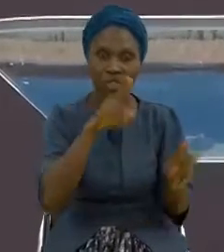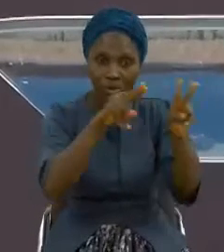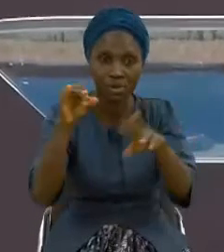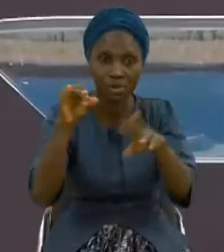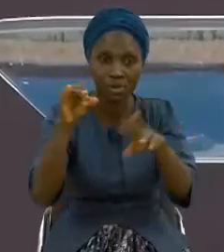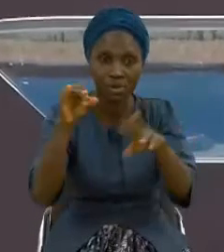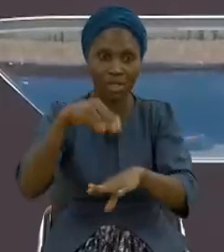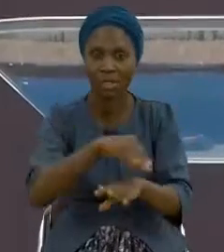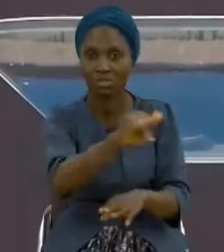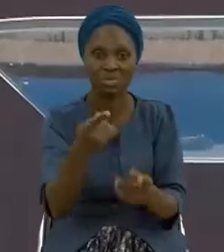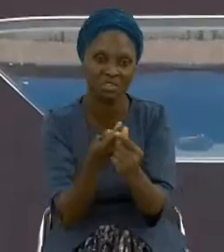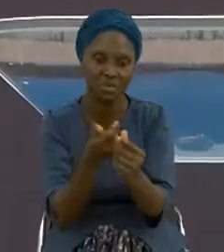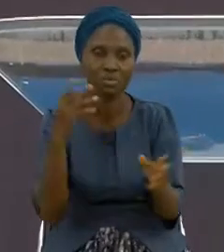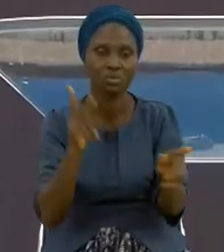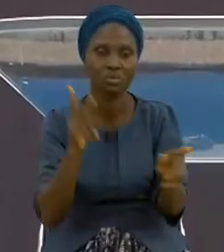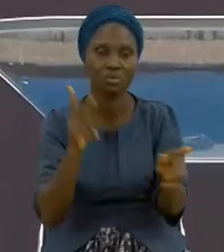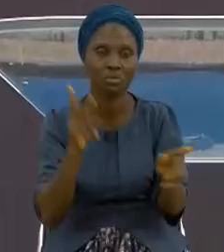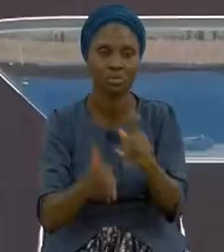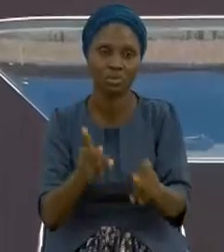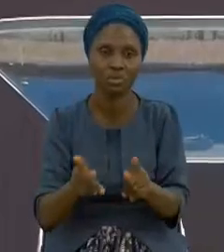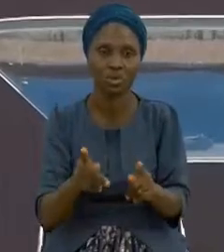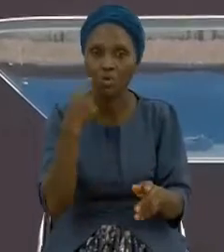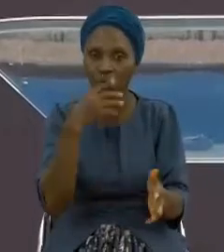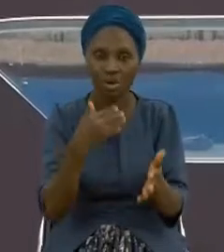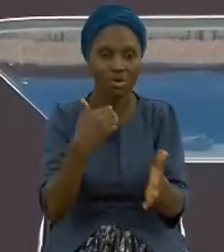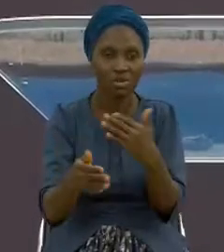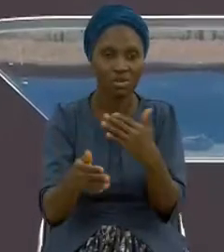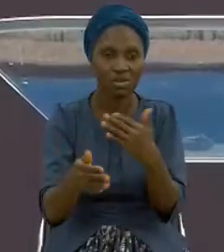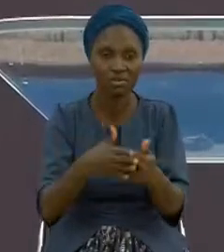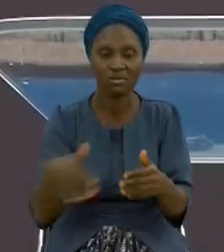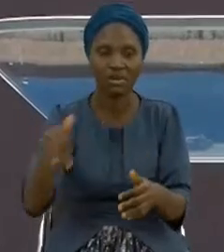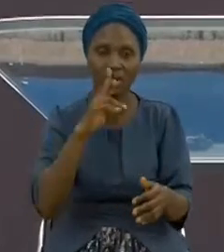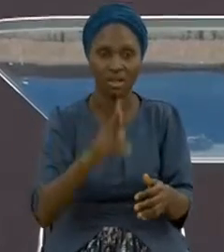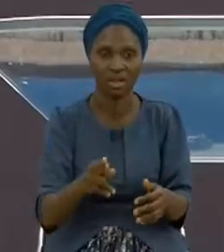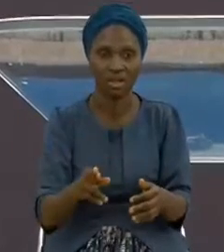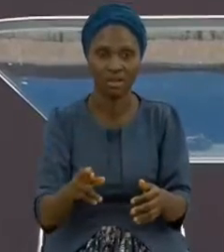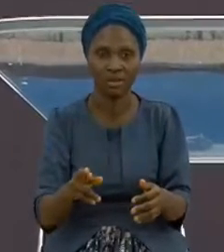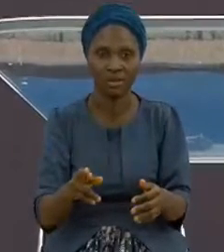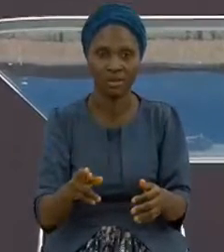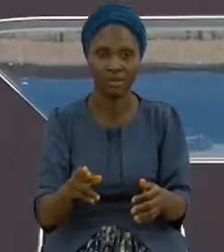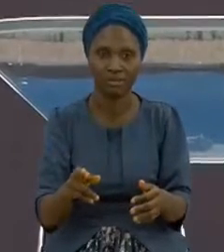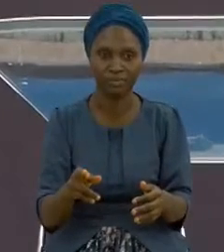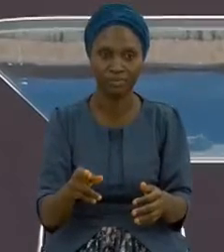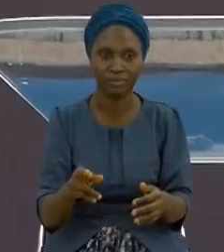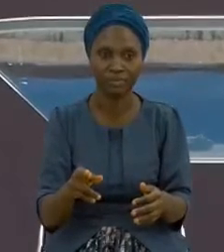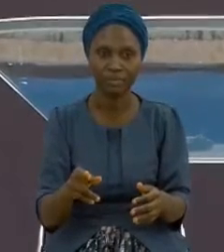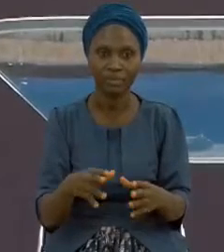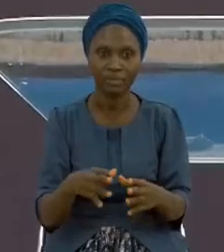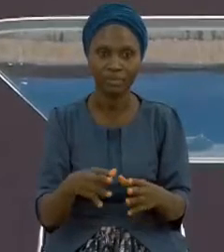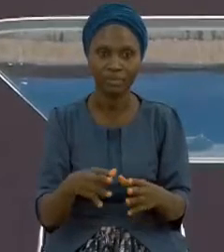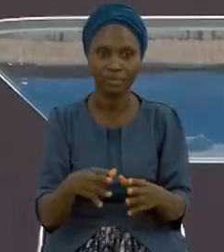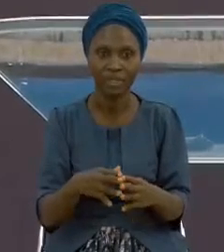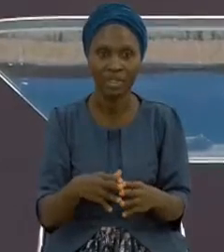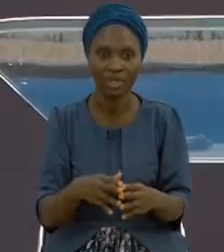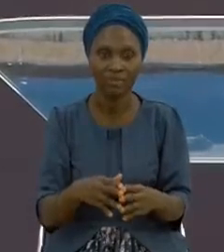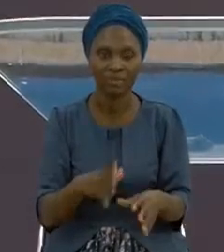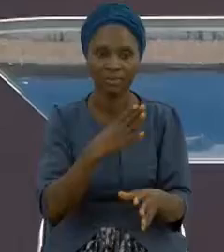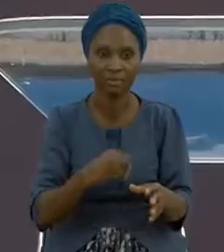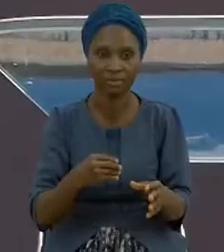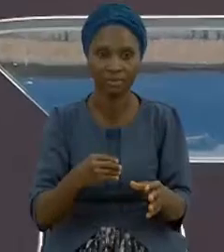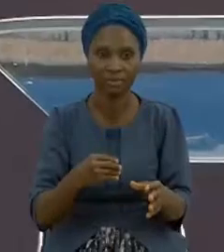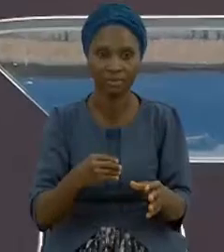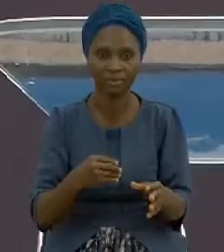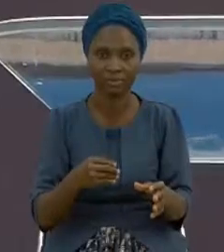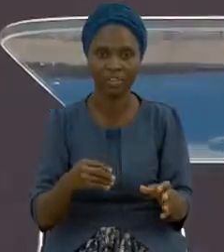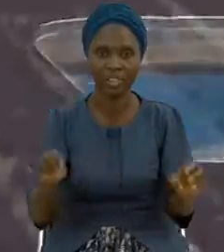Pharaoh will join Sennacherib and will join Nebuchadnezzar and join Herod and